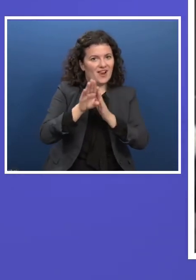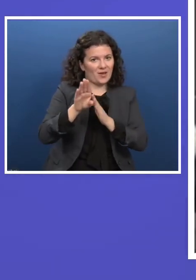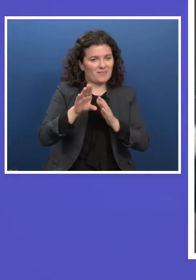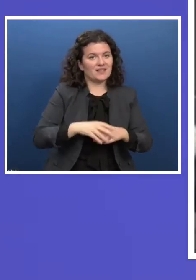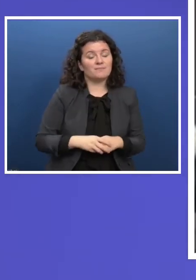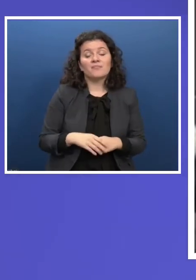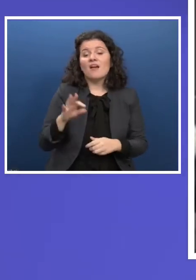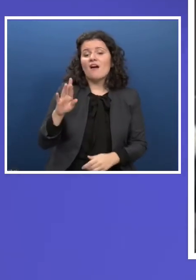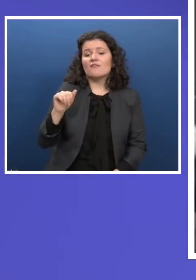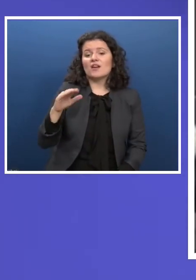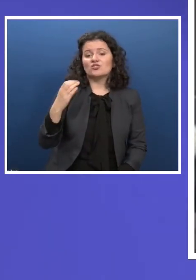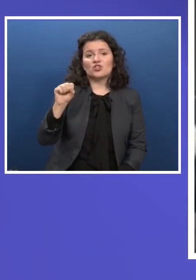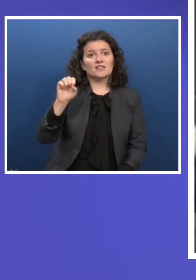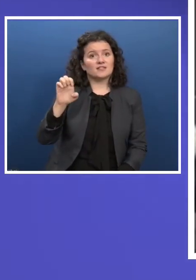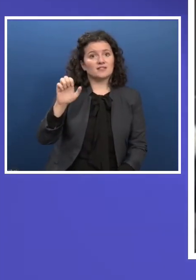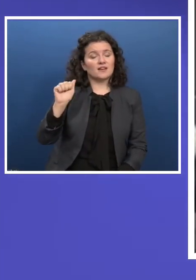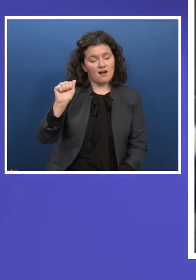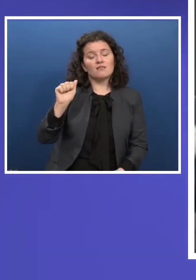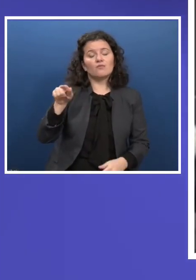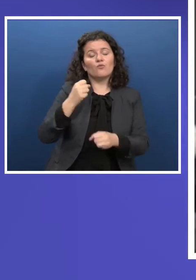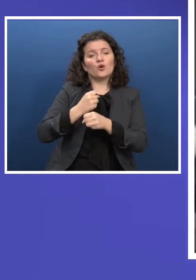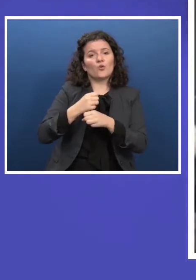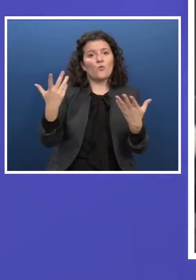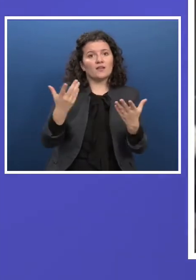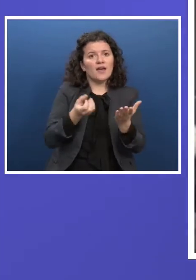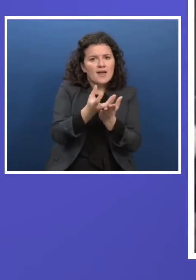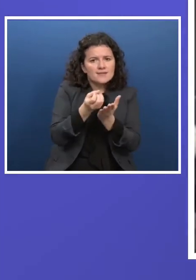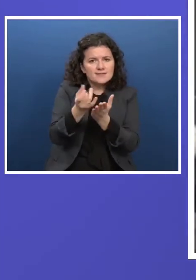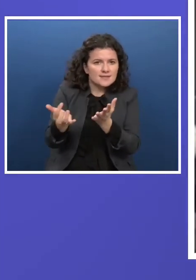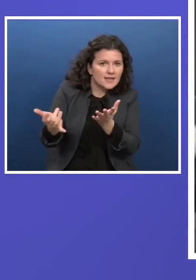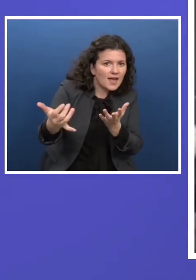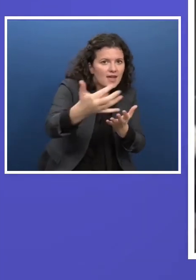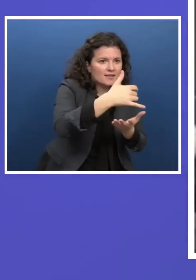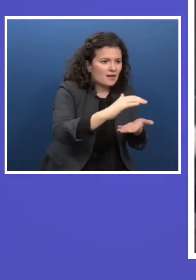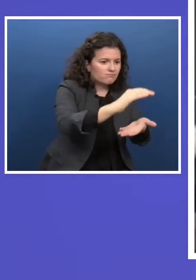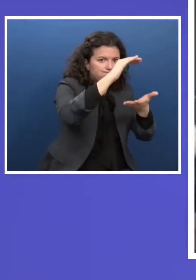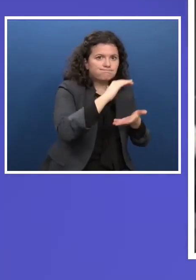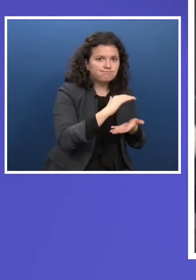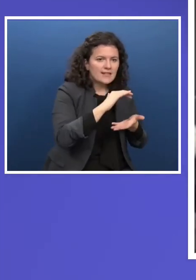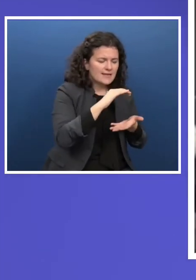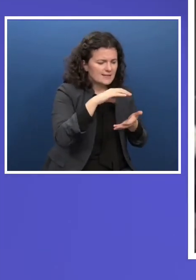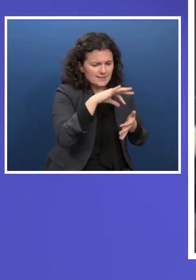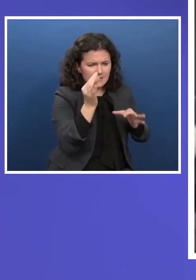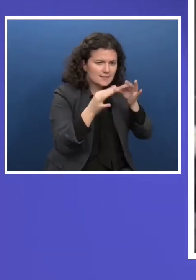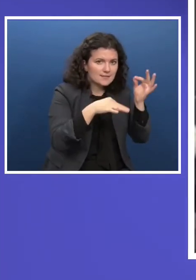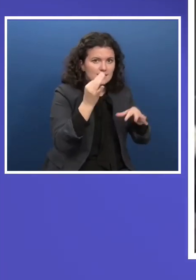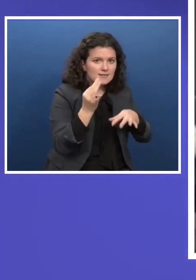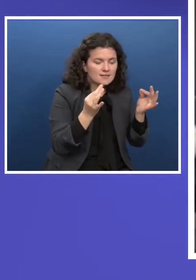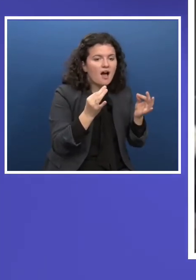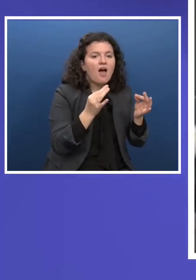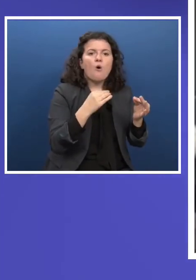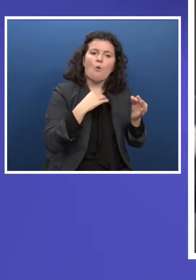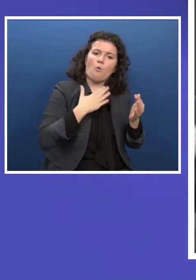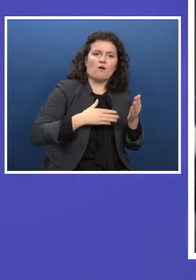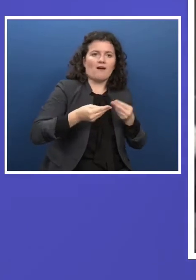comparable data on health systems, applying an economic analysis to health policies, advising policymakers, and also really